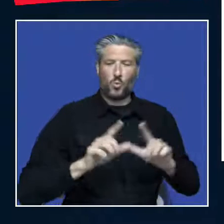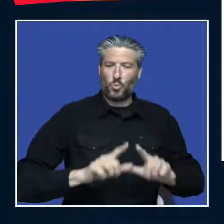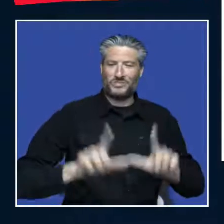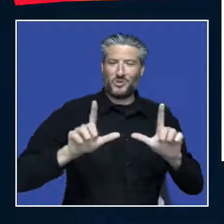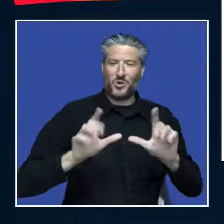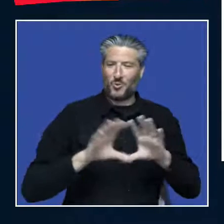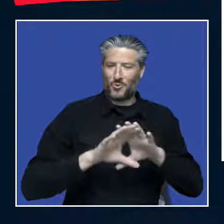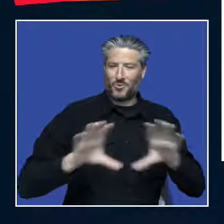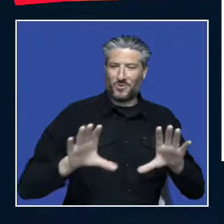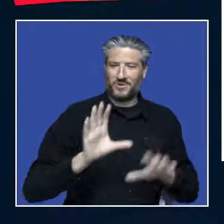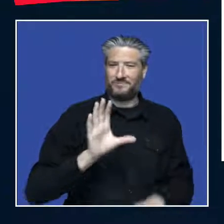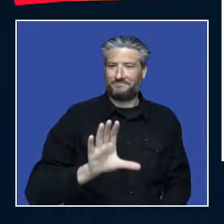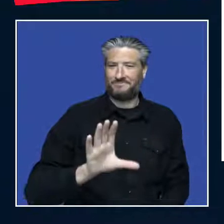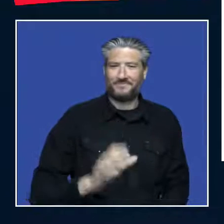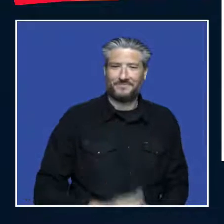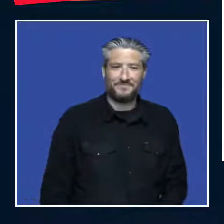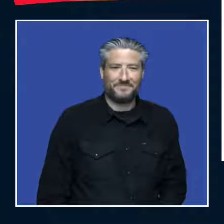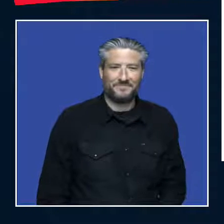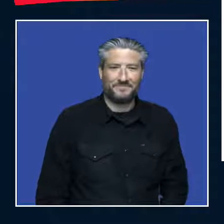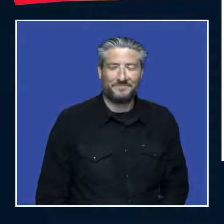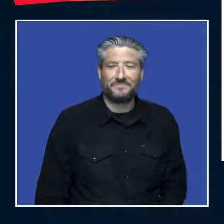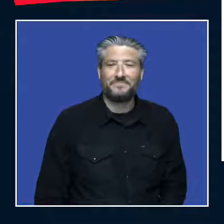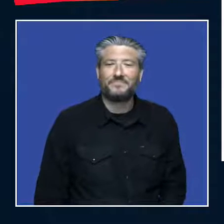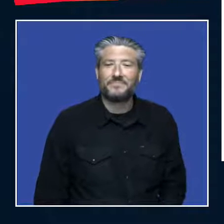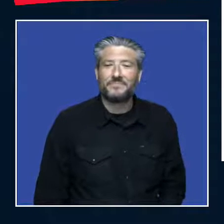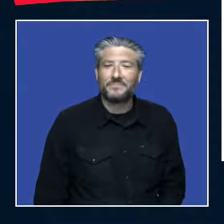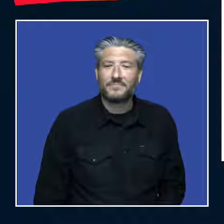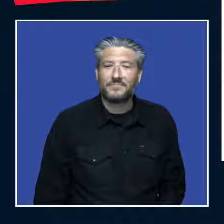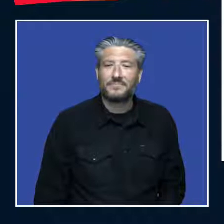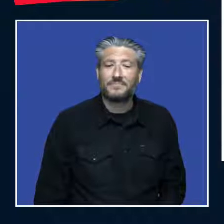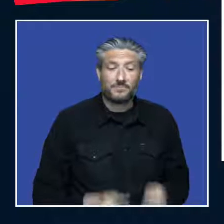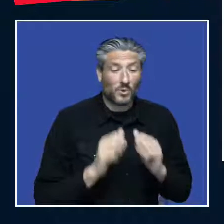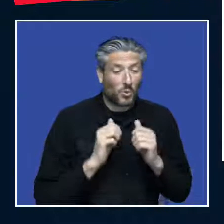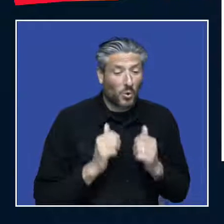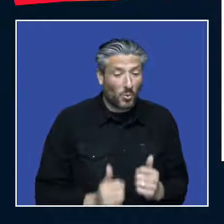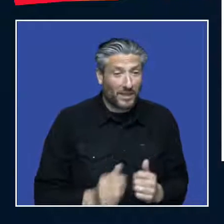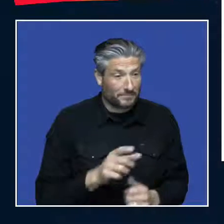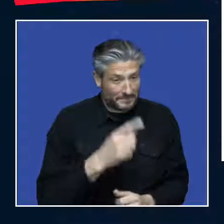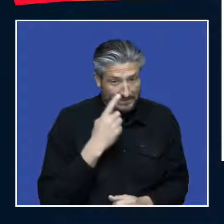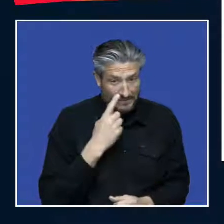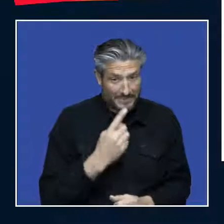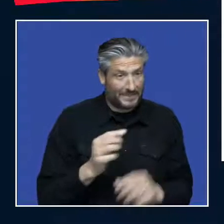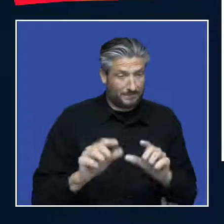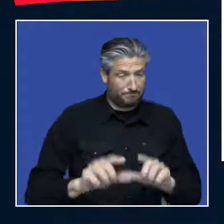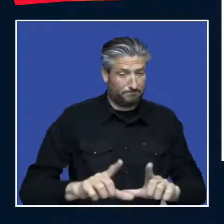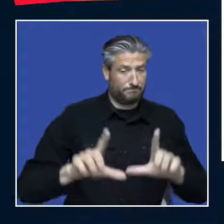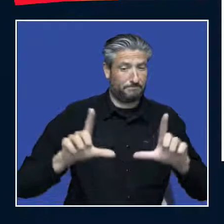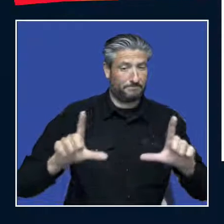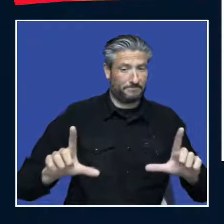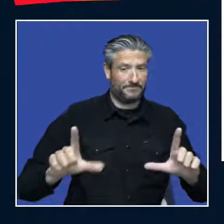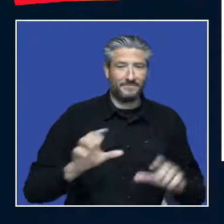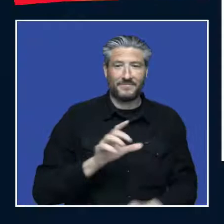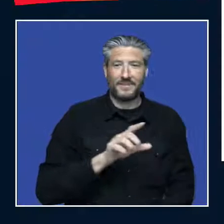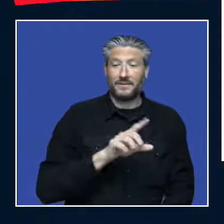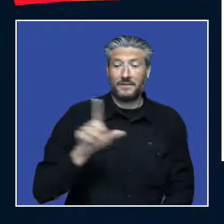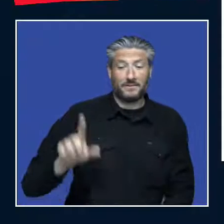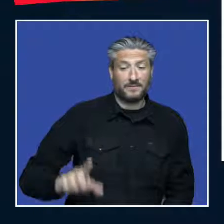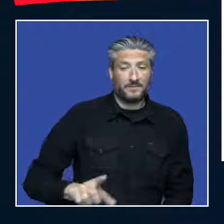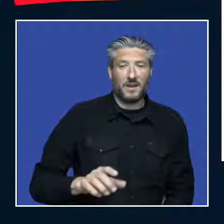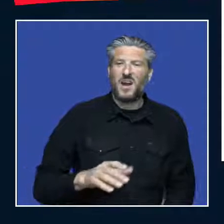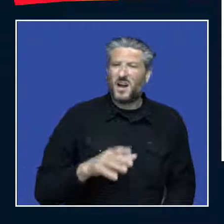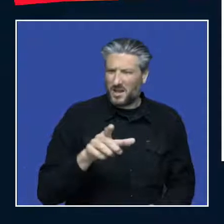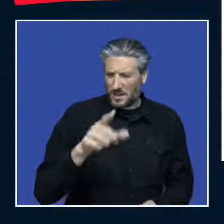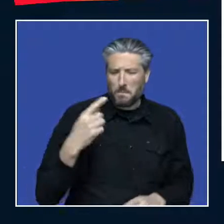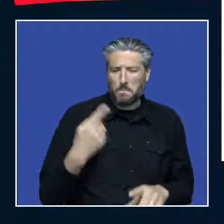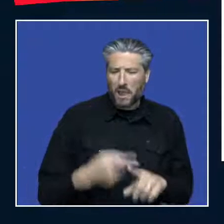So let's see if that's big enough. Okay. So here's my repository. You can also find it on GitHub at